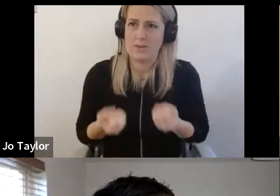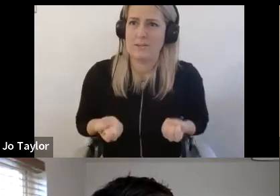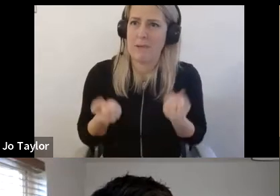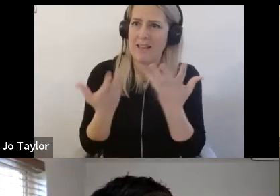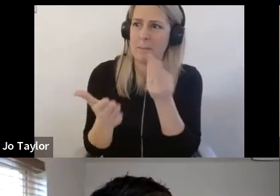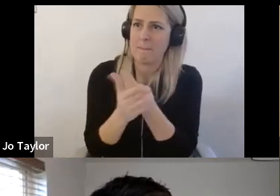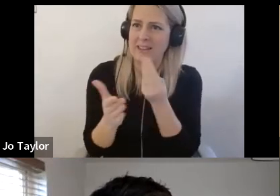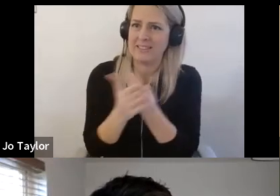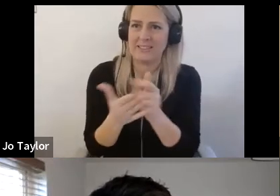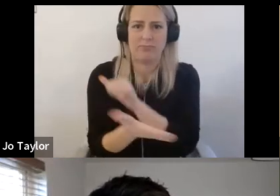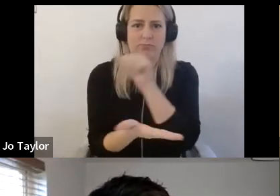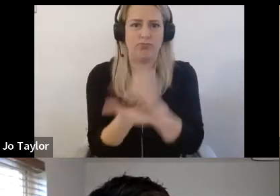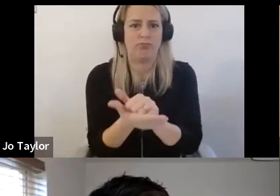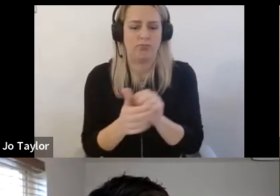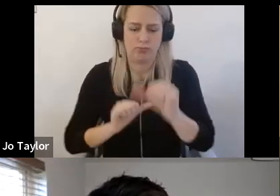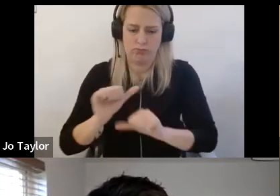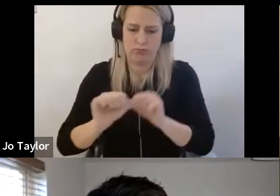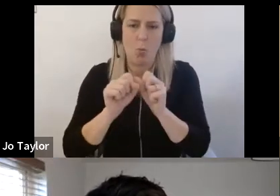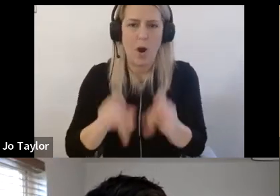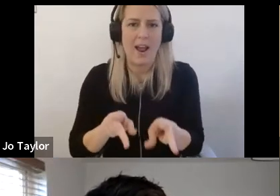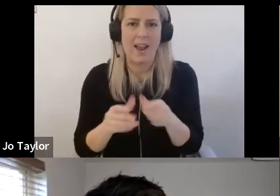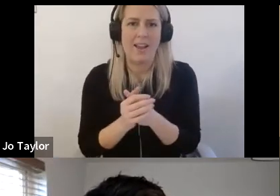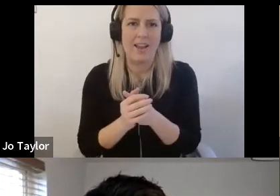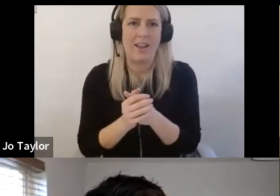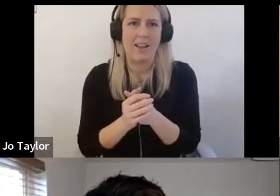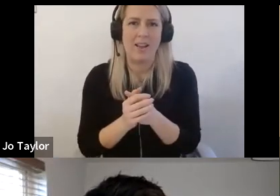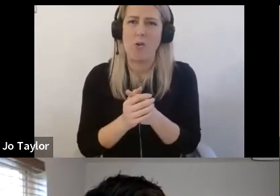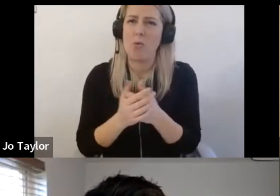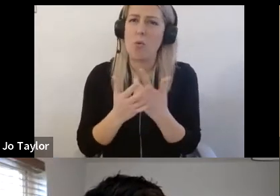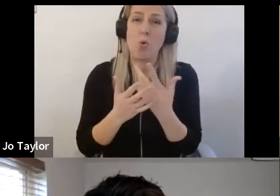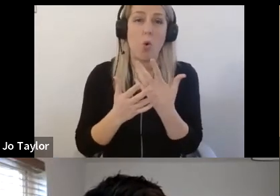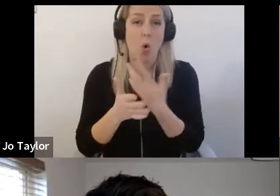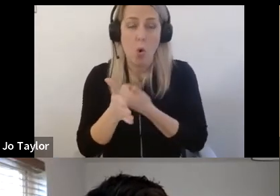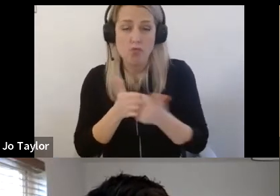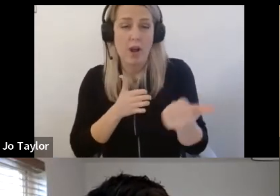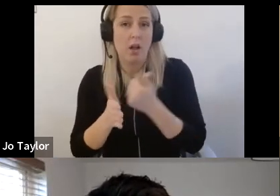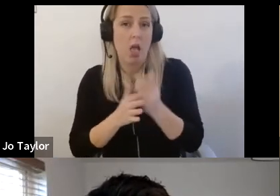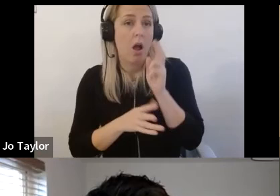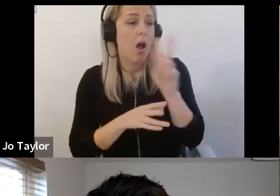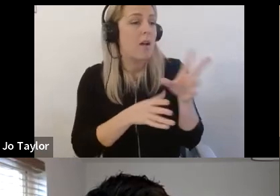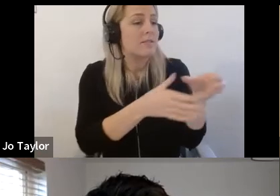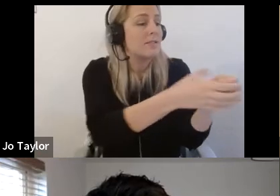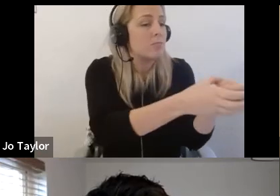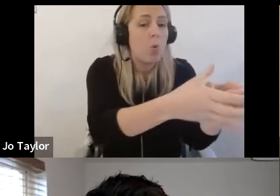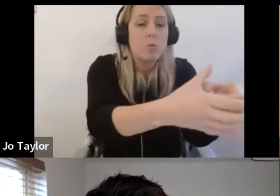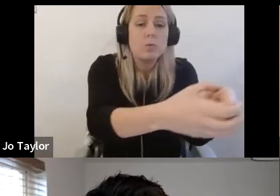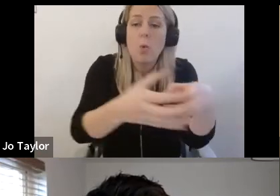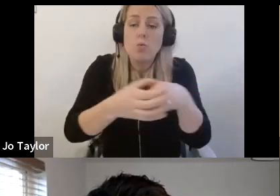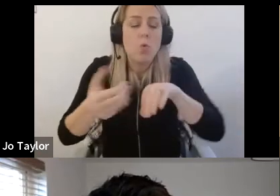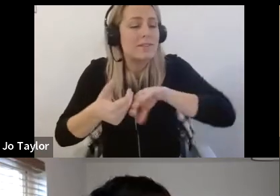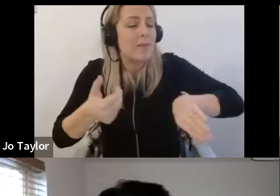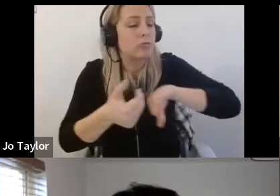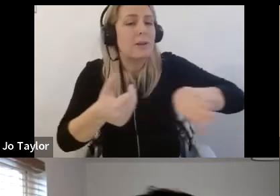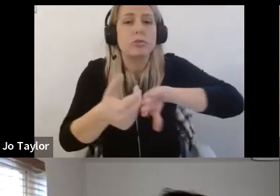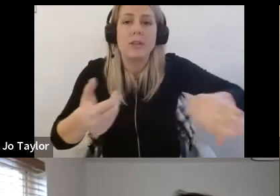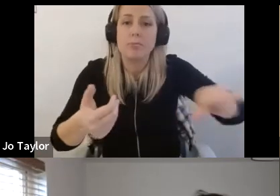way. I think we constantly see silos of great practice that don't maybe scale particularly well.